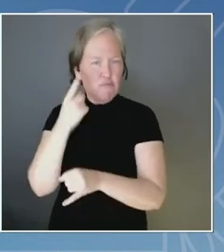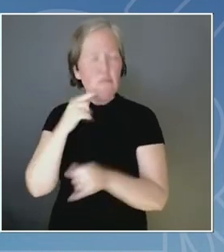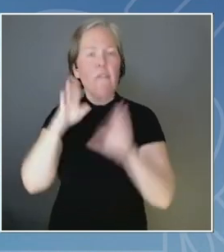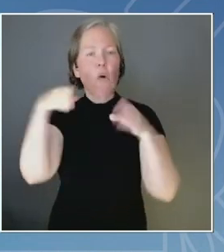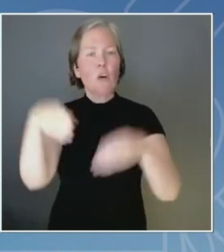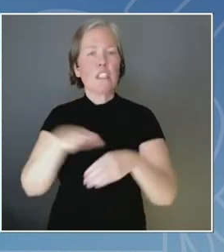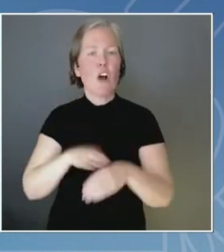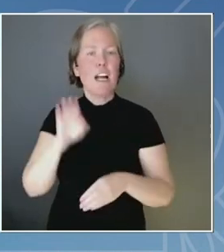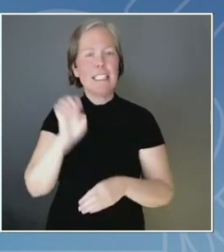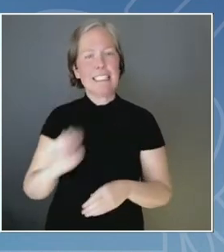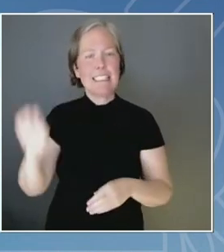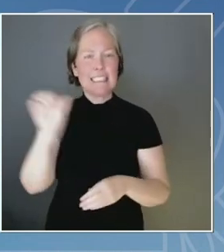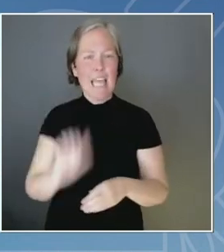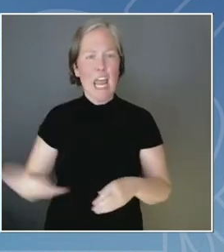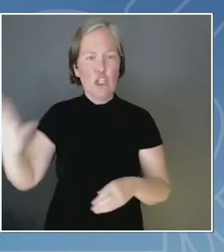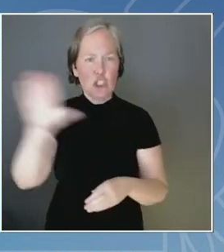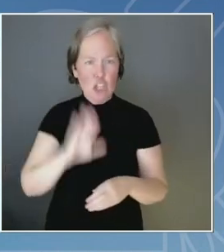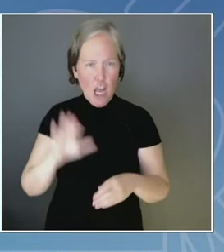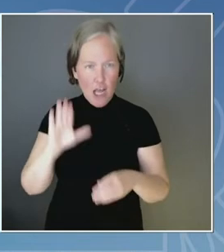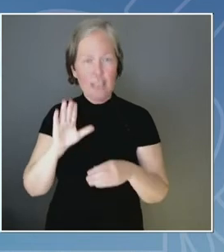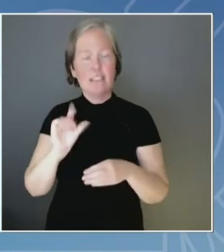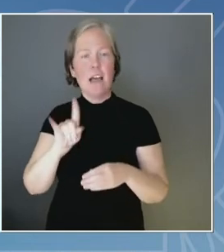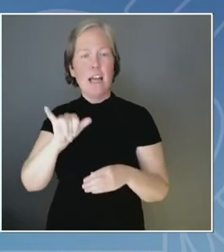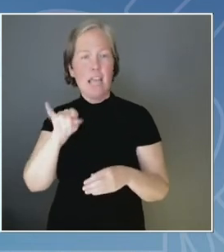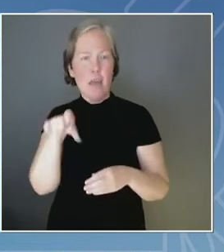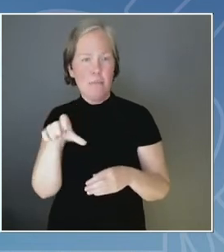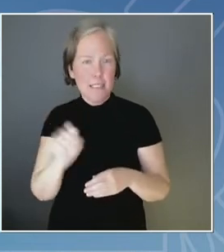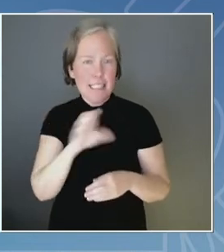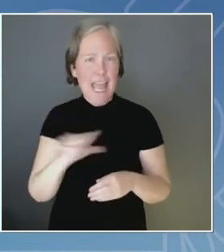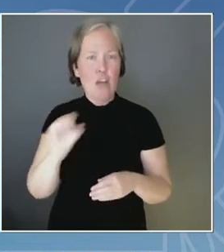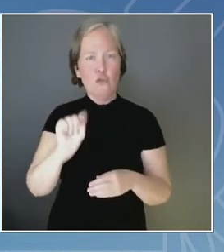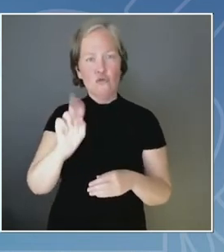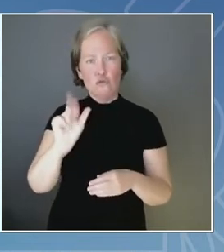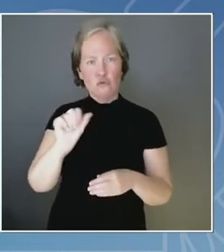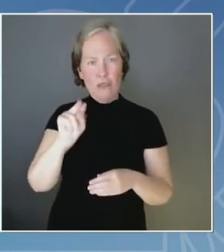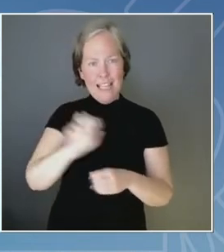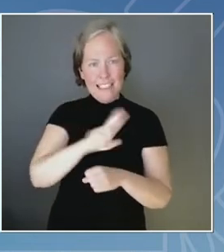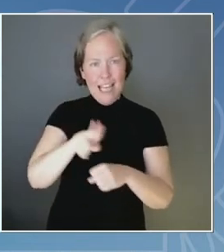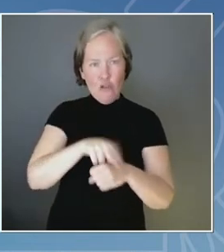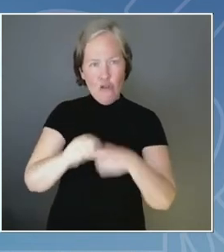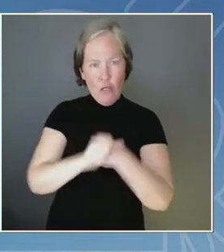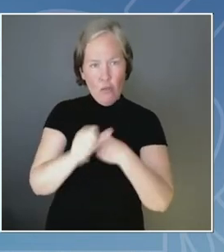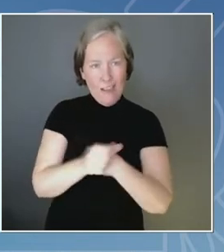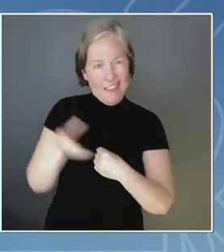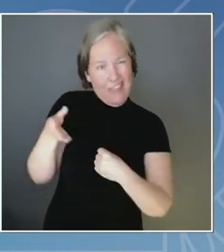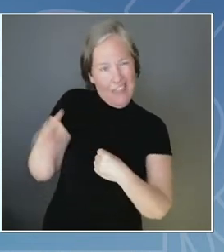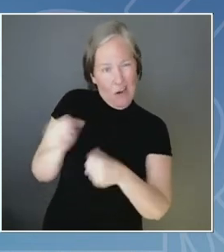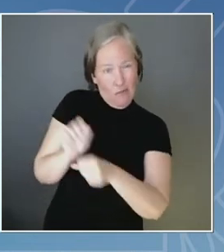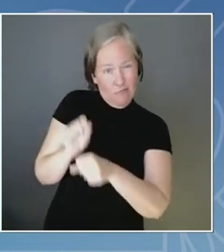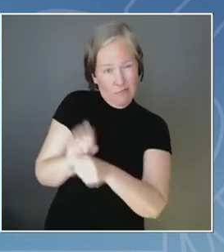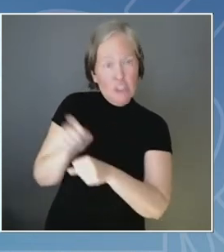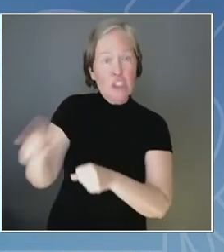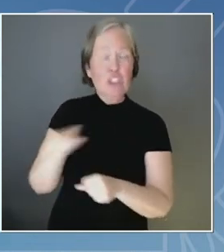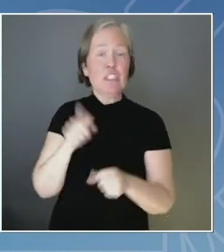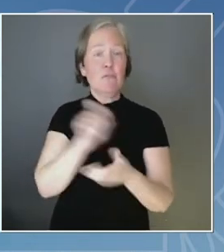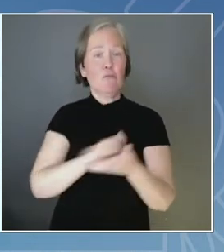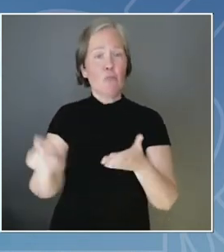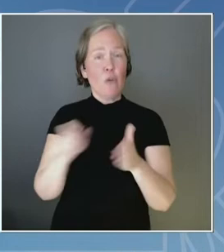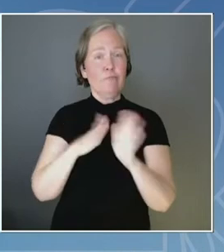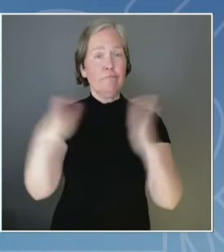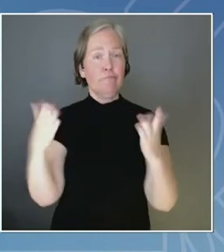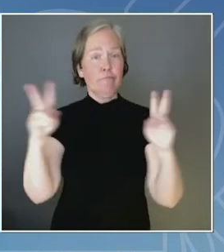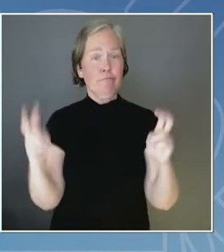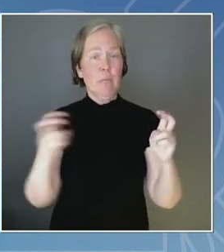dynamics, Korean Peninsula issues, and transnational threats. While at Brookings, she authored Becoming Kim Jong-un, a